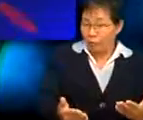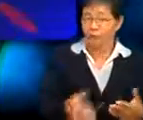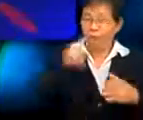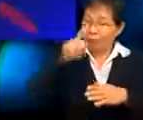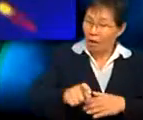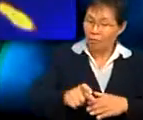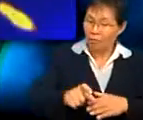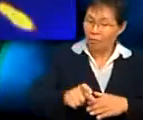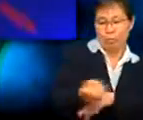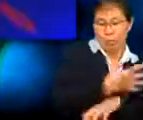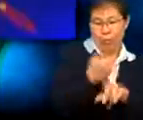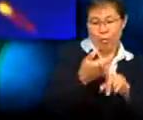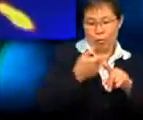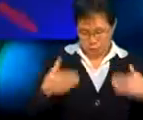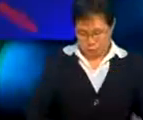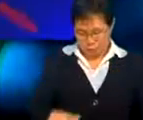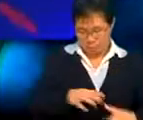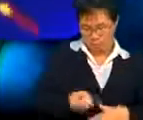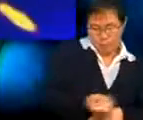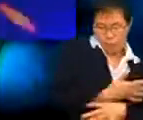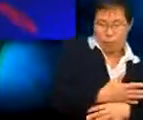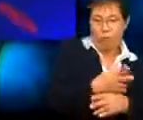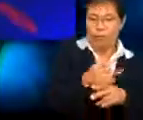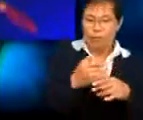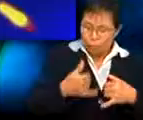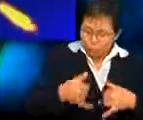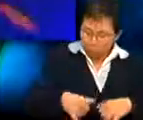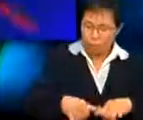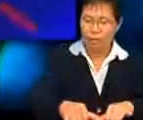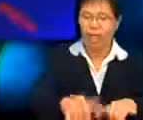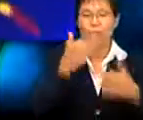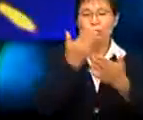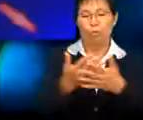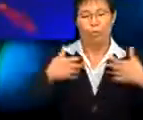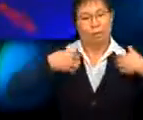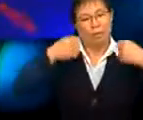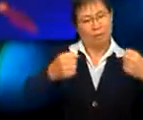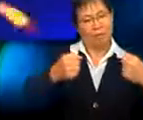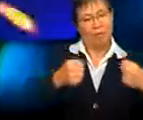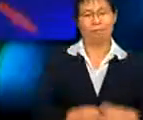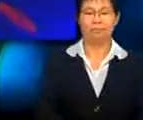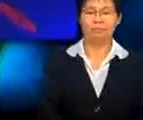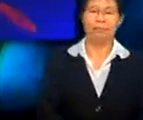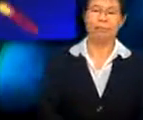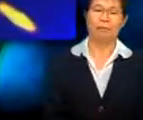Therefore, they have to be removed from the body to maintain good health.